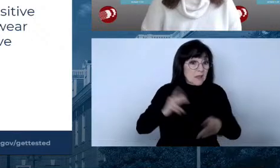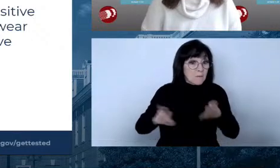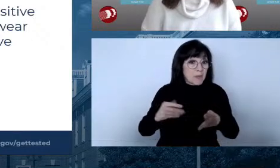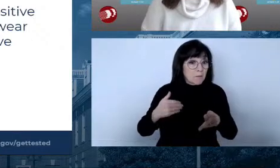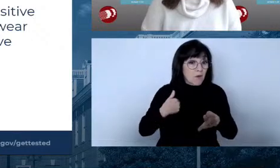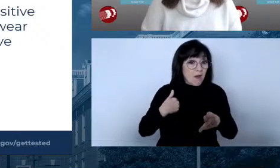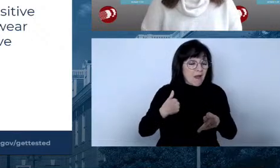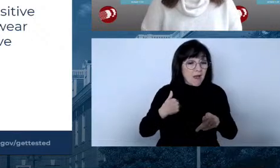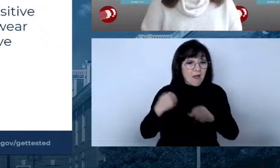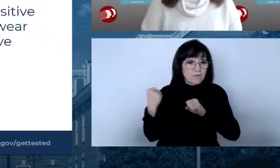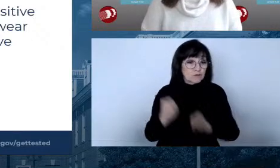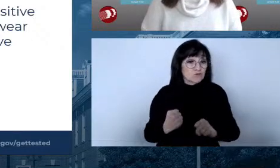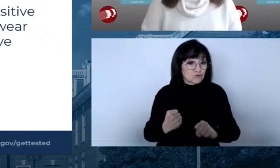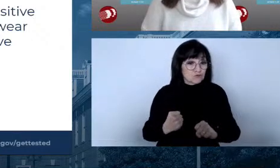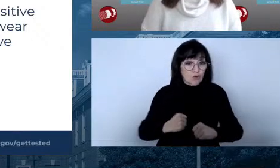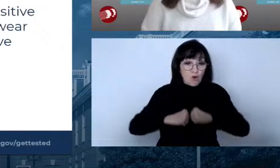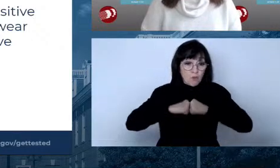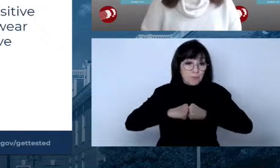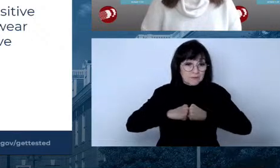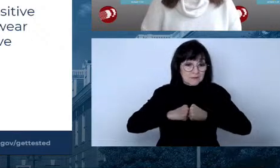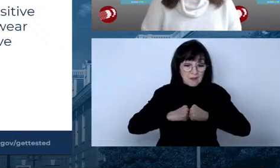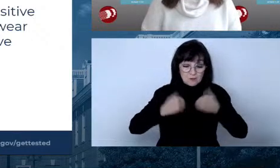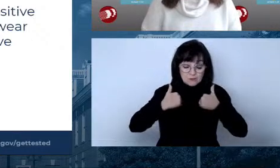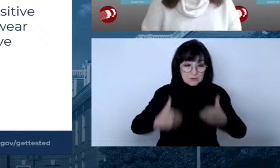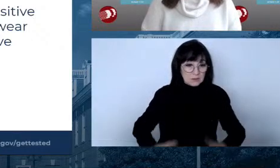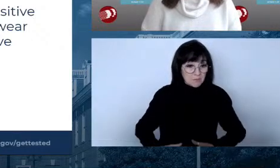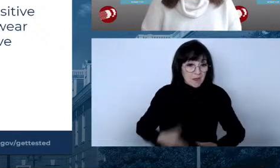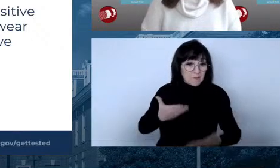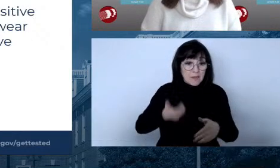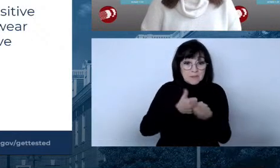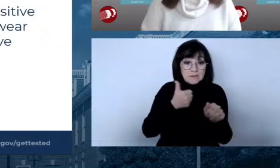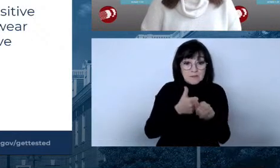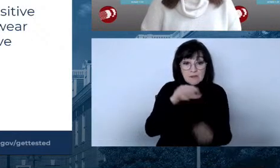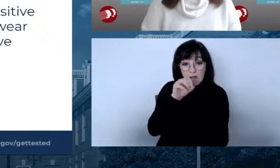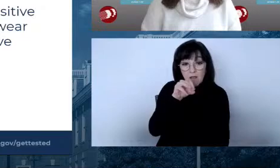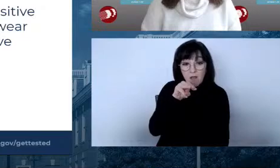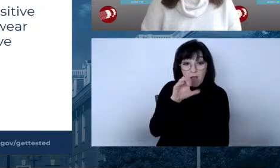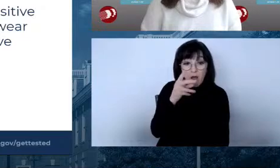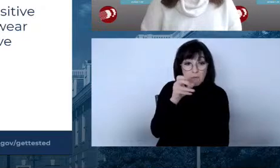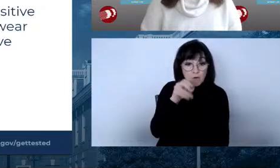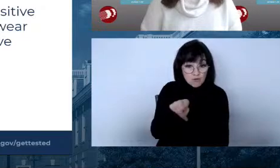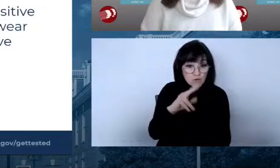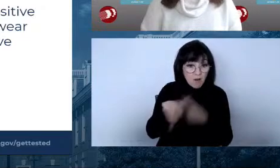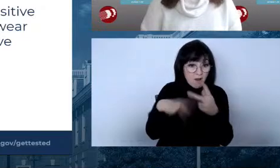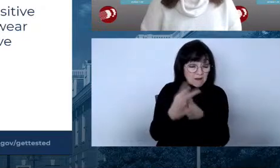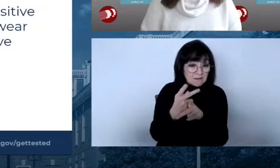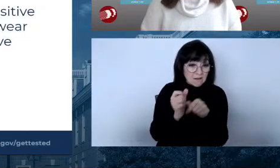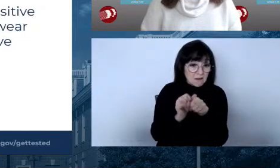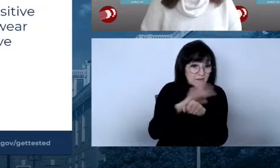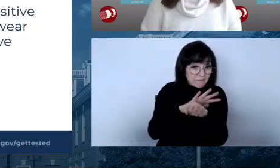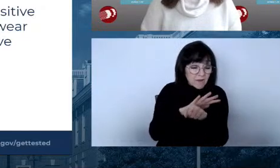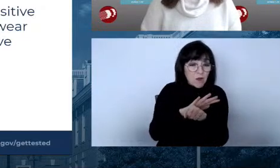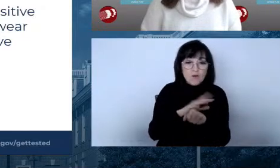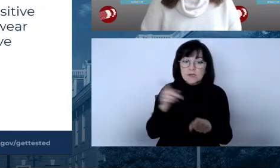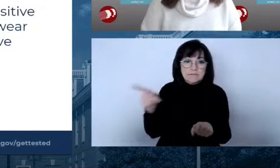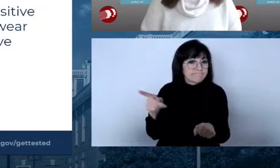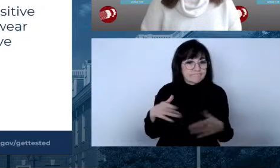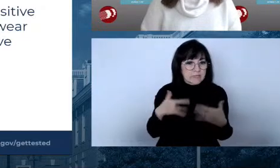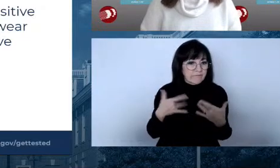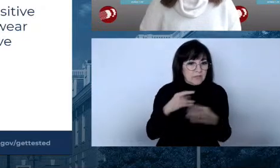get Omicron, maybe not have the same level of symptoms or be asymptomatic. So this new guidance